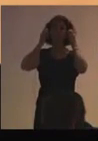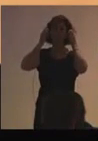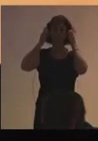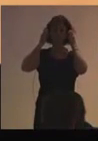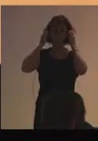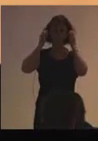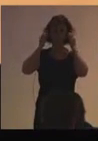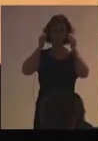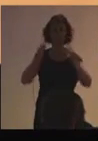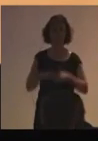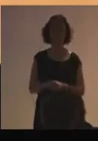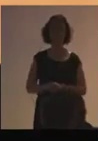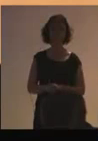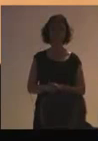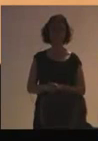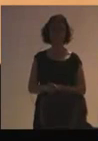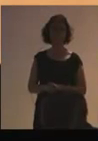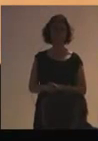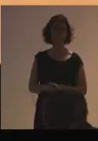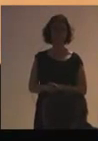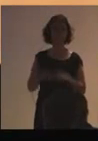Question for Carol, I guess.